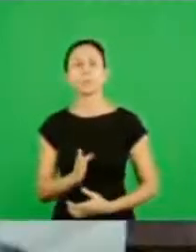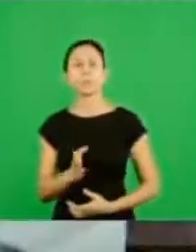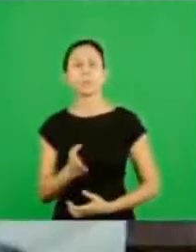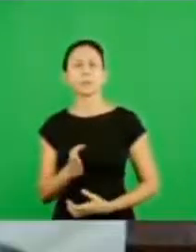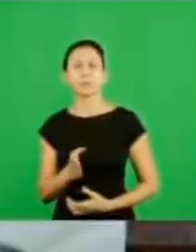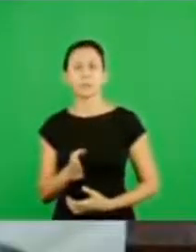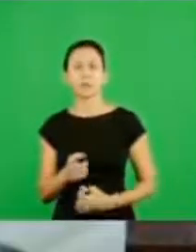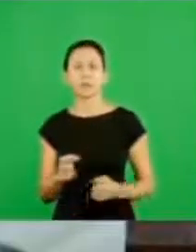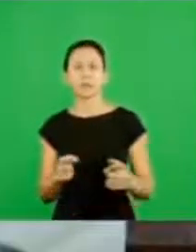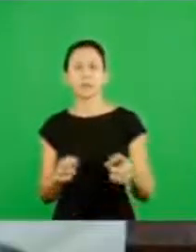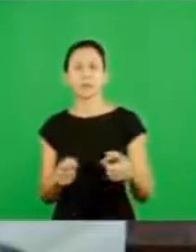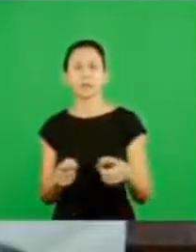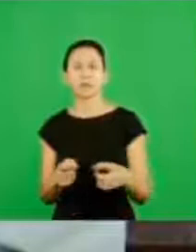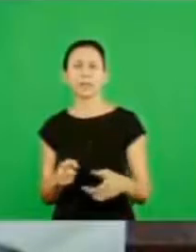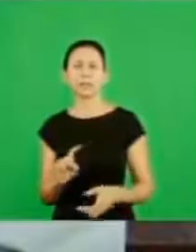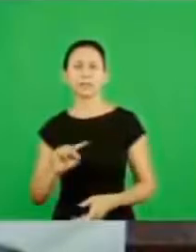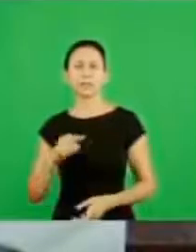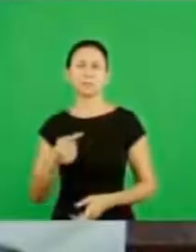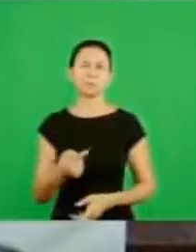post-war.